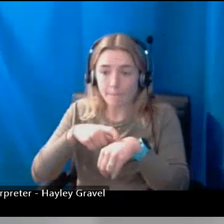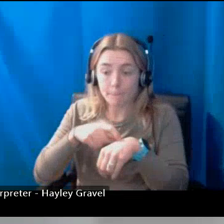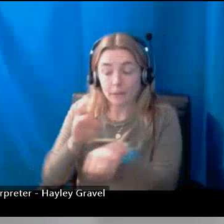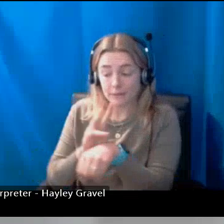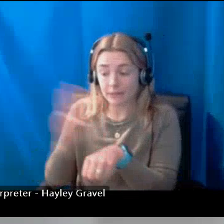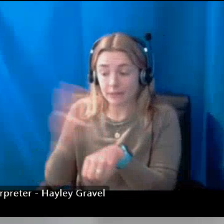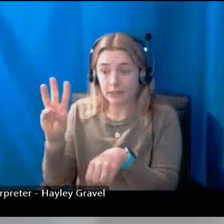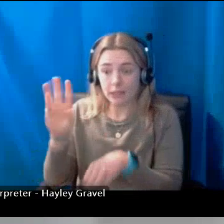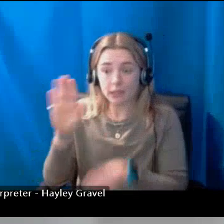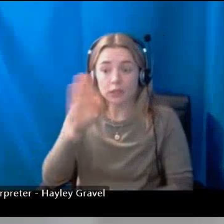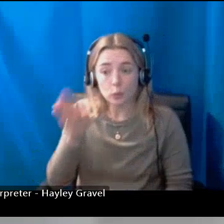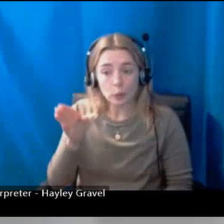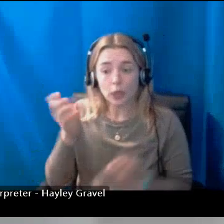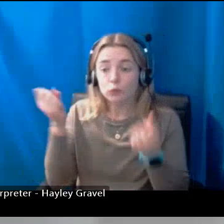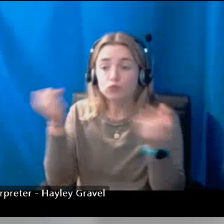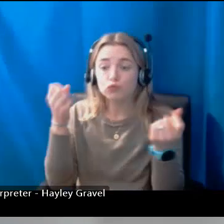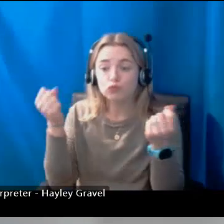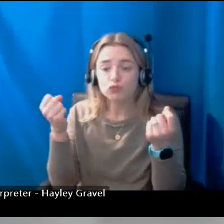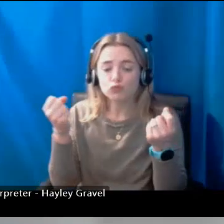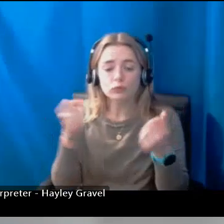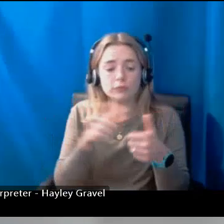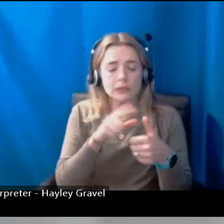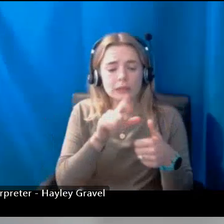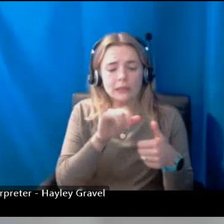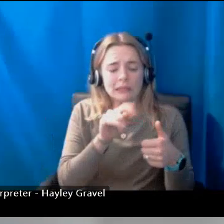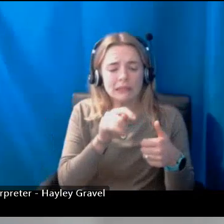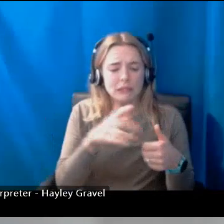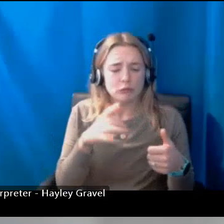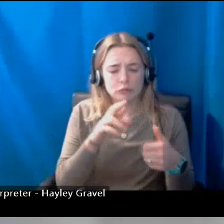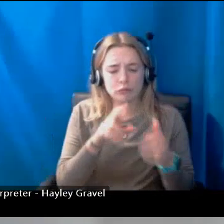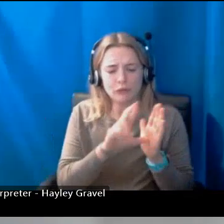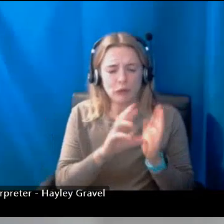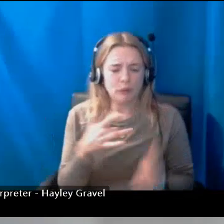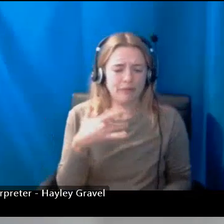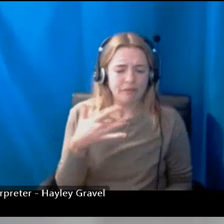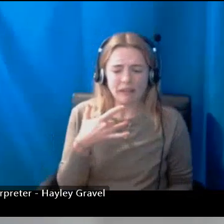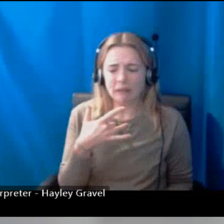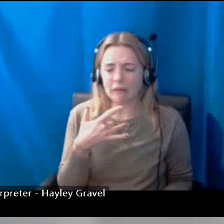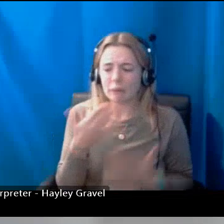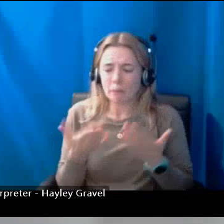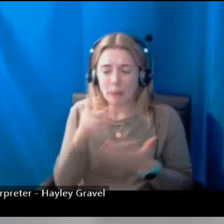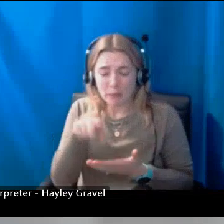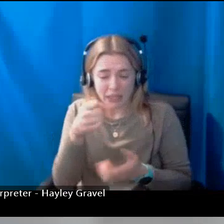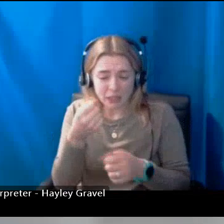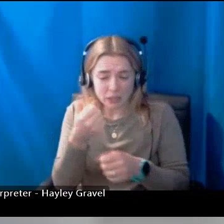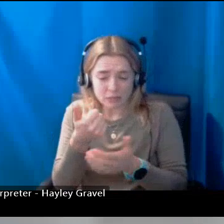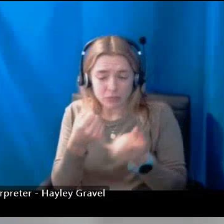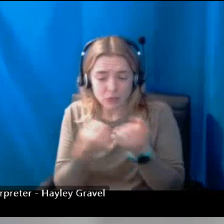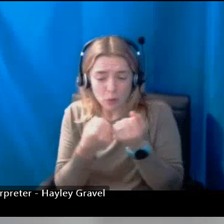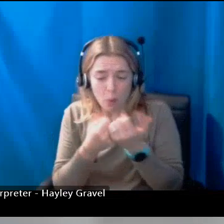going, how this can help you, what other supports you need. Okay.